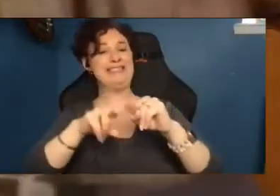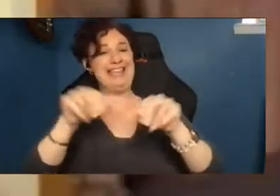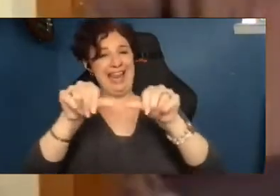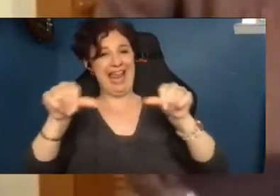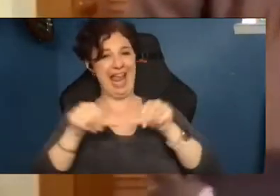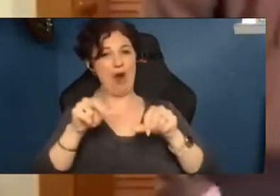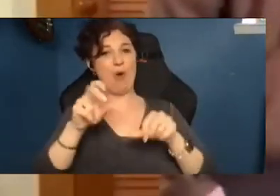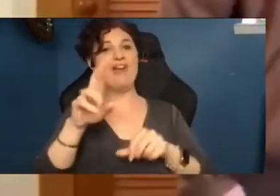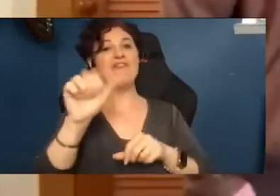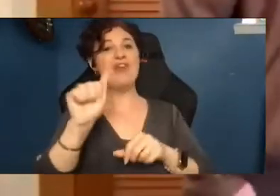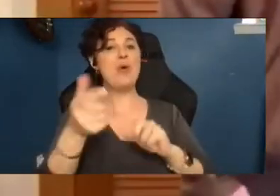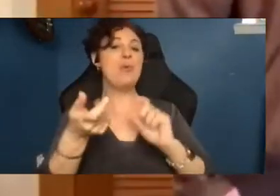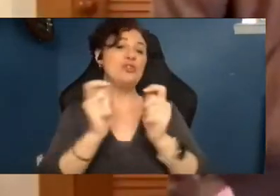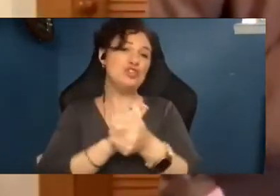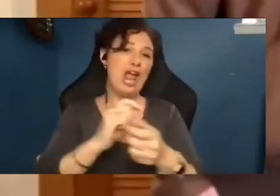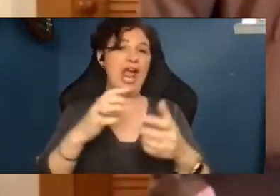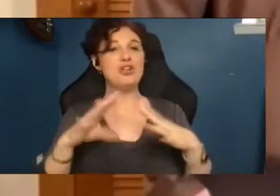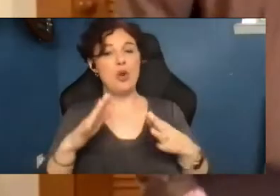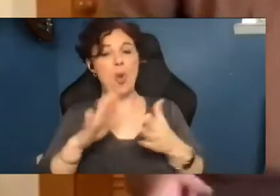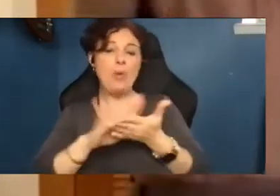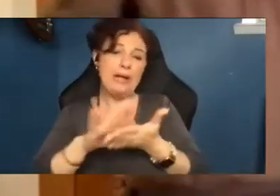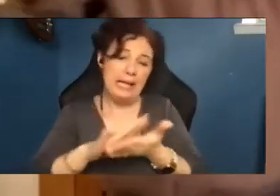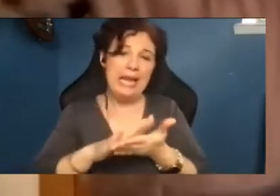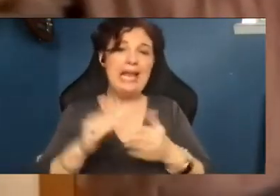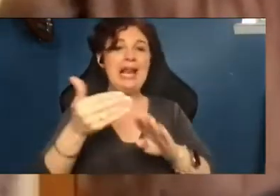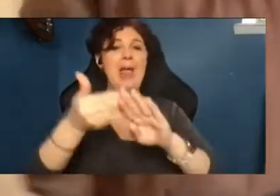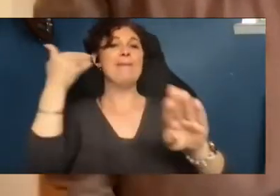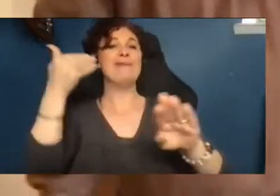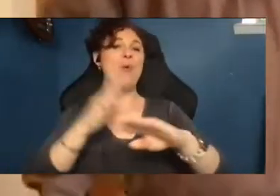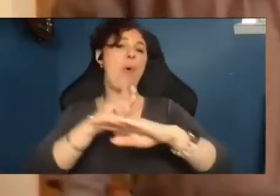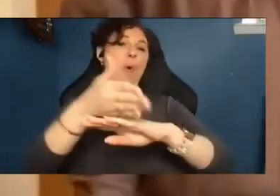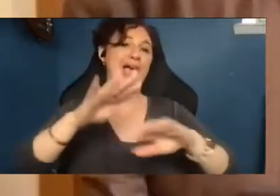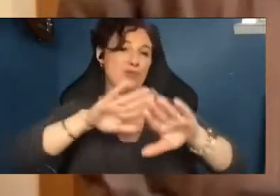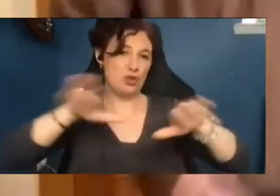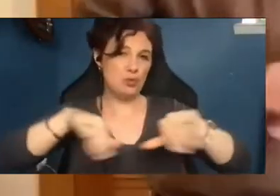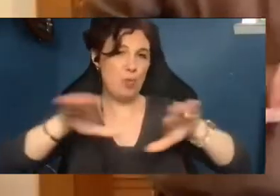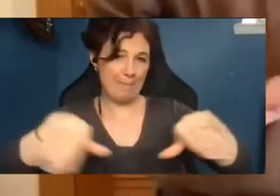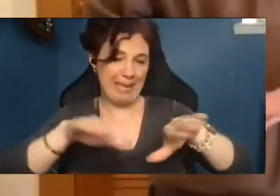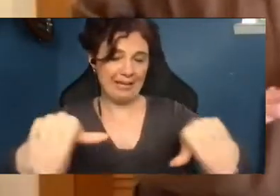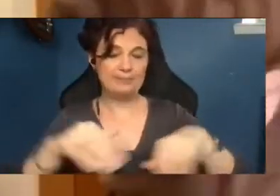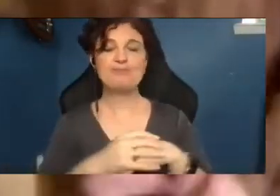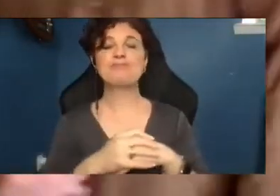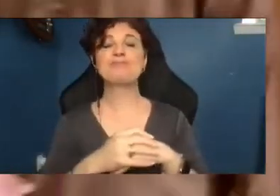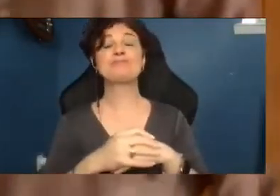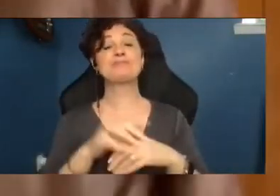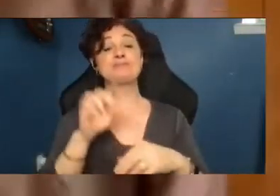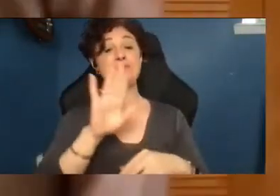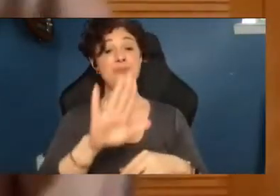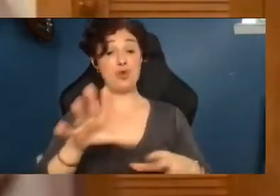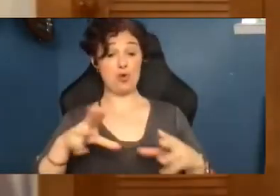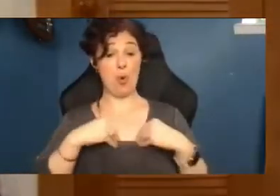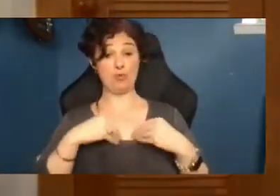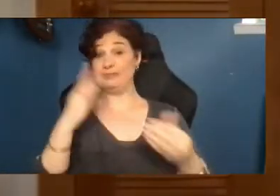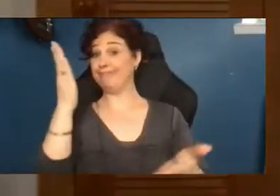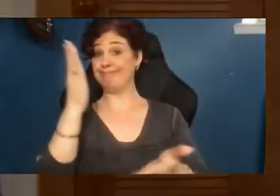where Vera would have gotten changed and clean before or after swimming. Vera's ownership ends